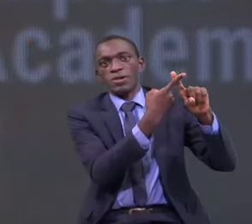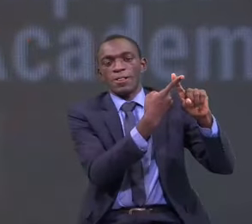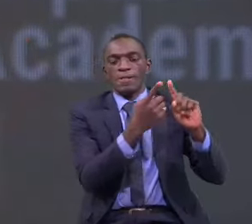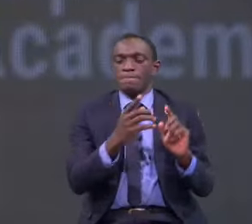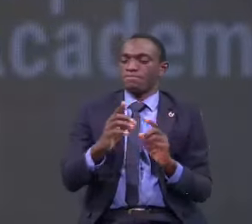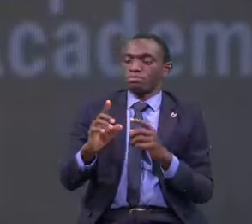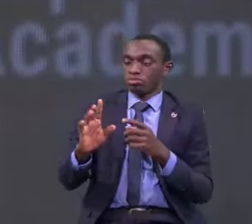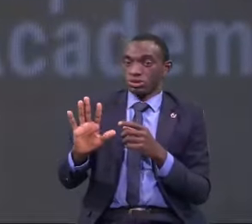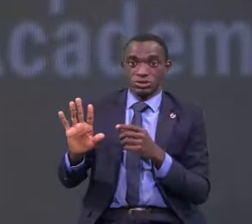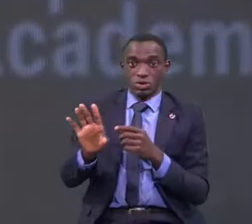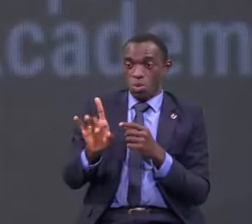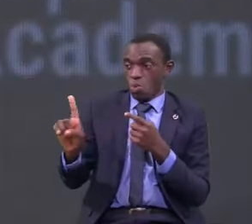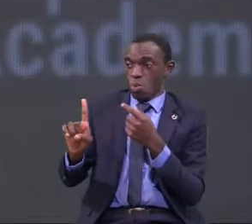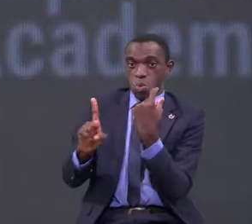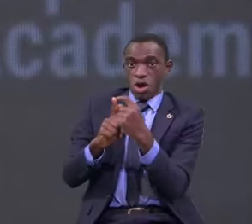From to.